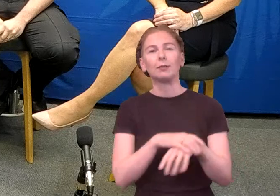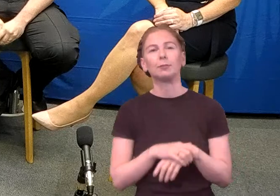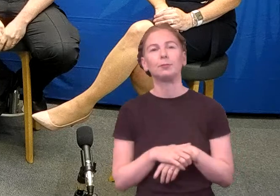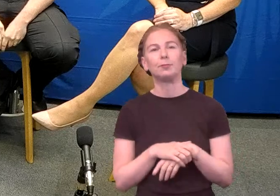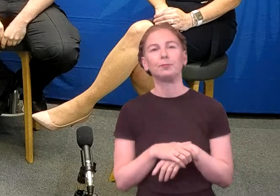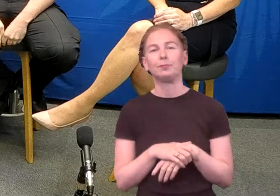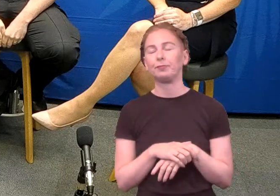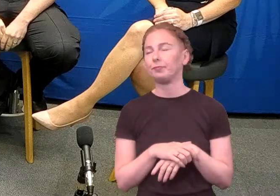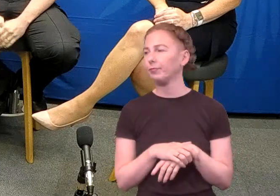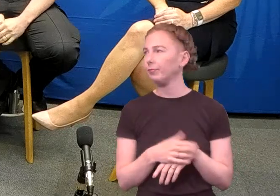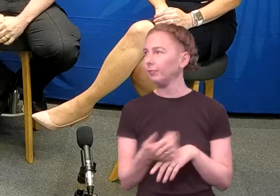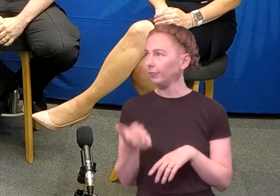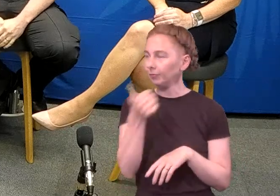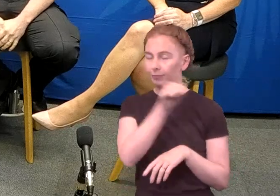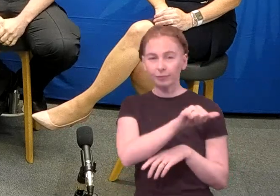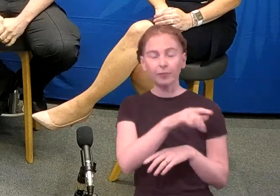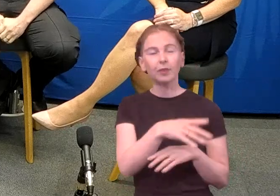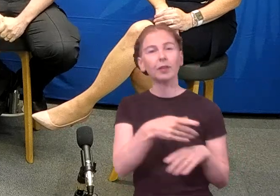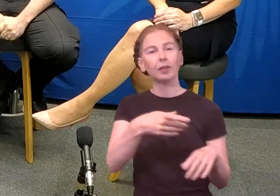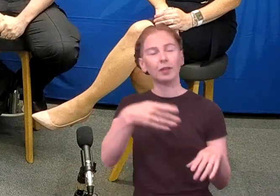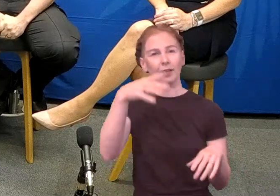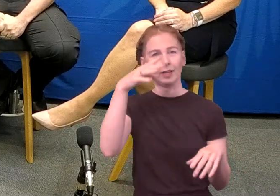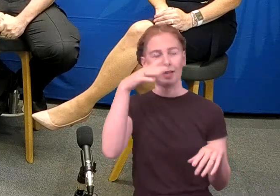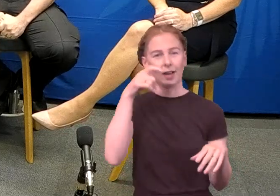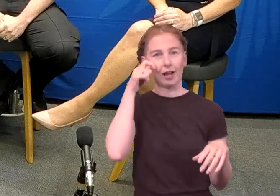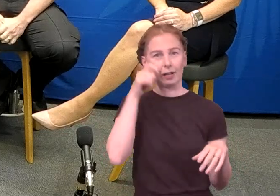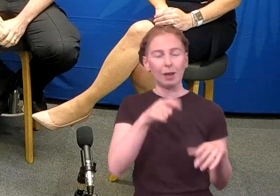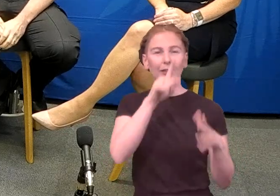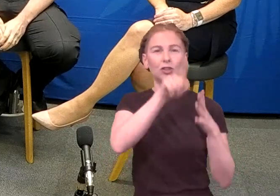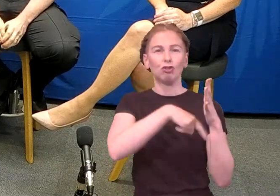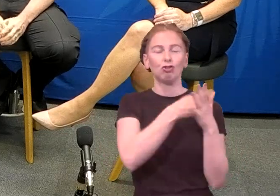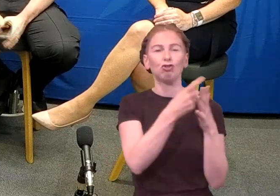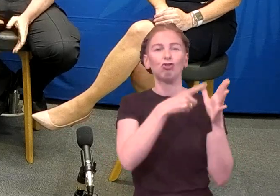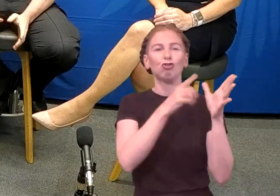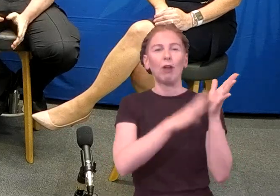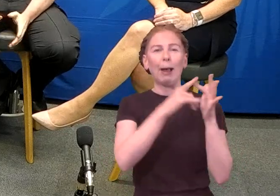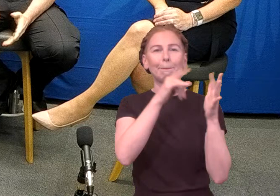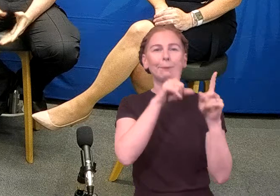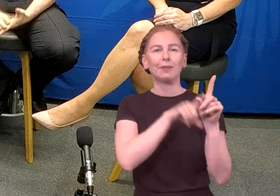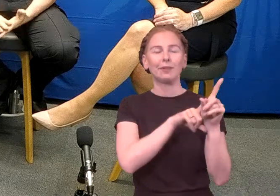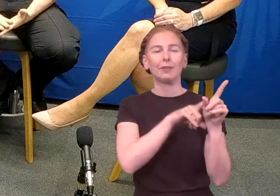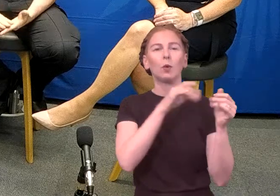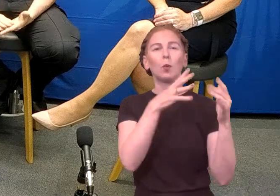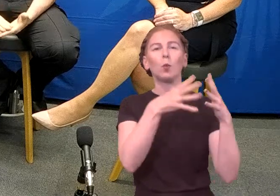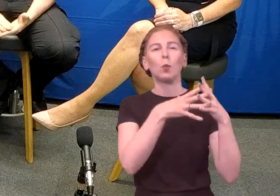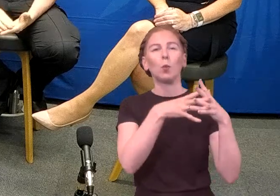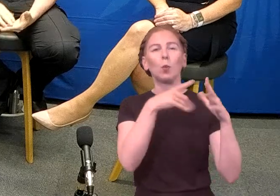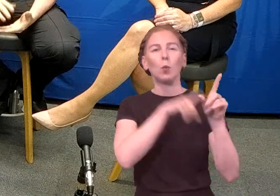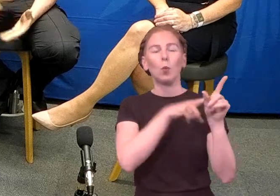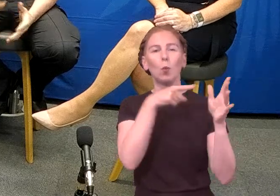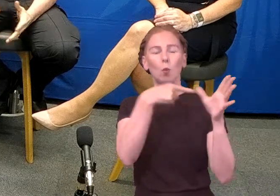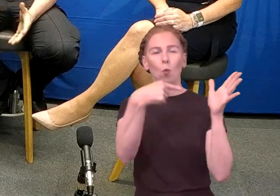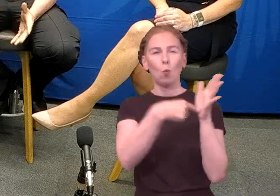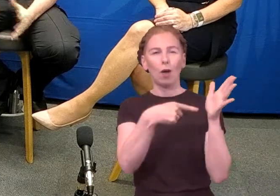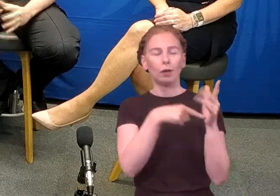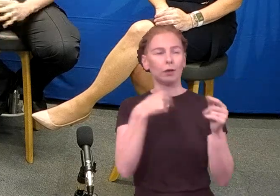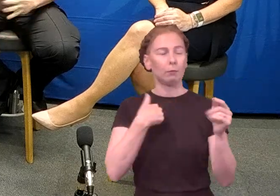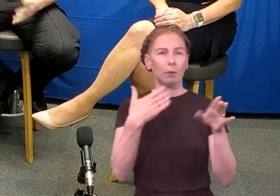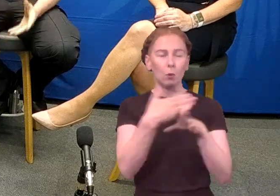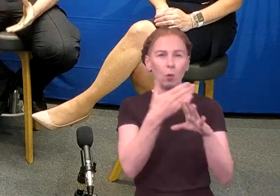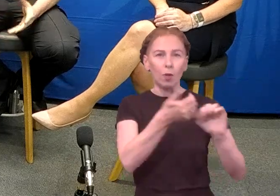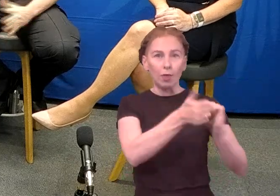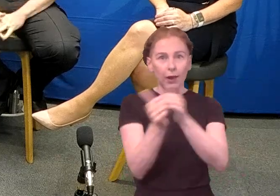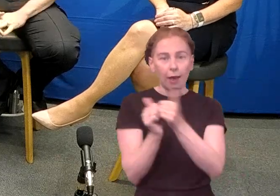White. Hello, my name's James White. I'm the Borough Commander for Runnymede, leading the Specialist Neighbourhood team, working with partner agencies and charities to